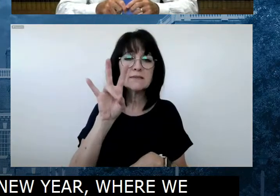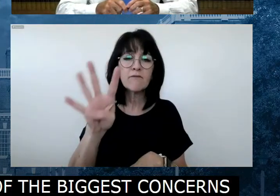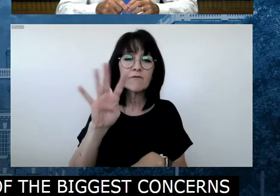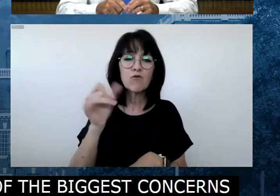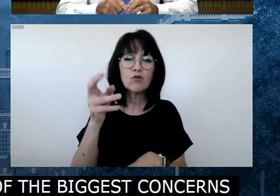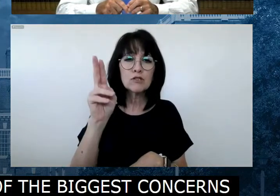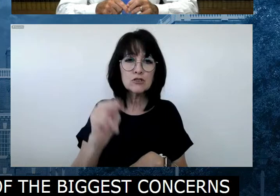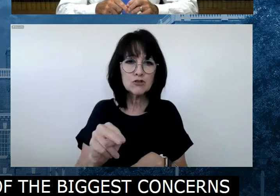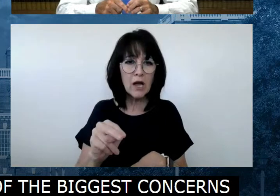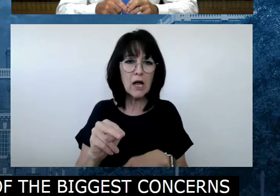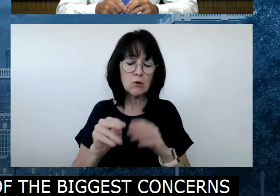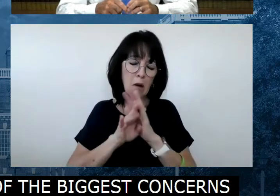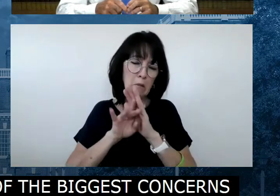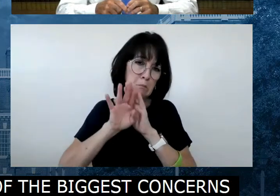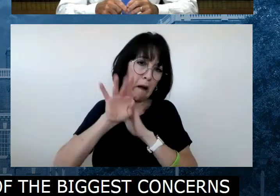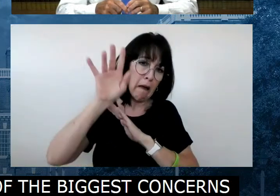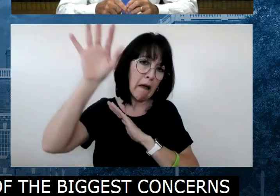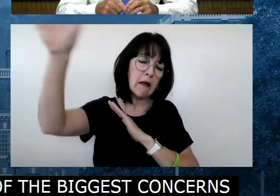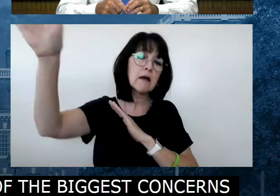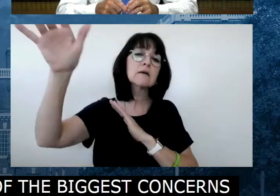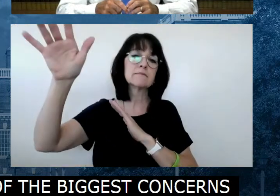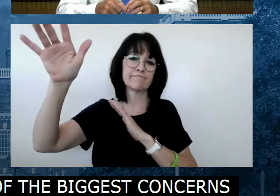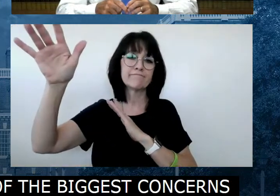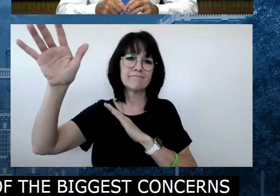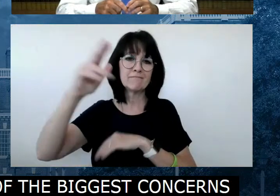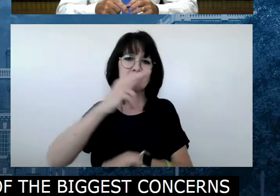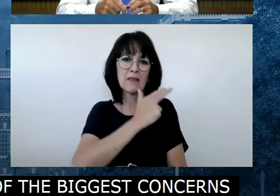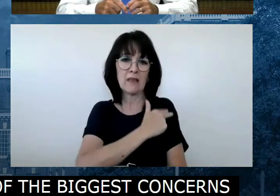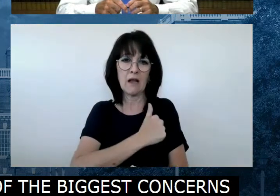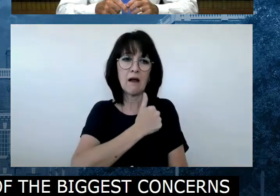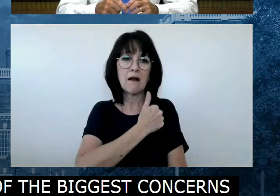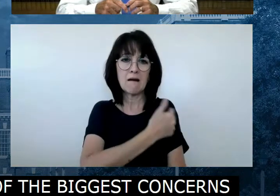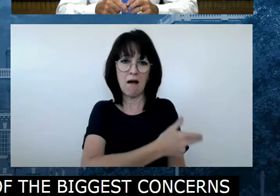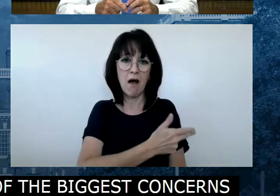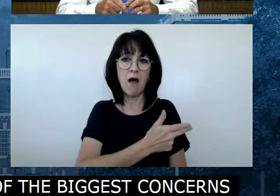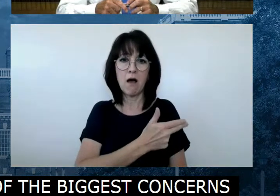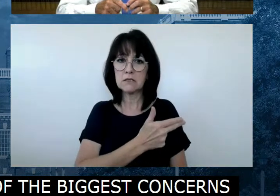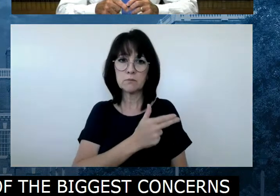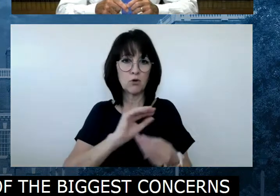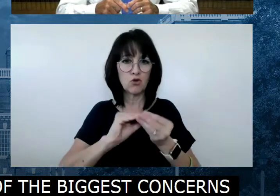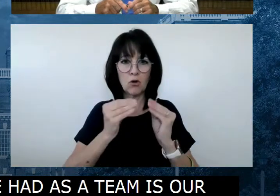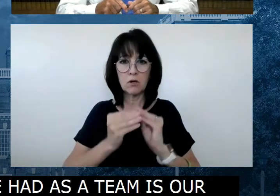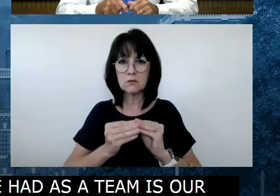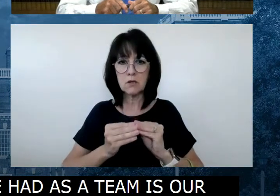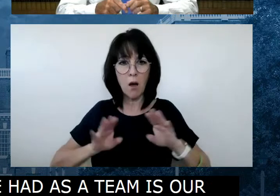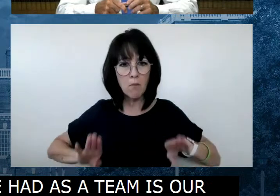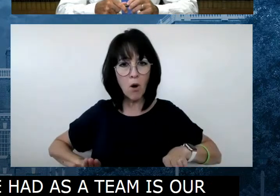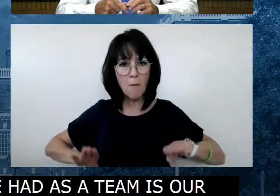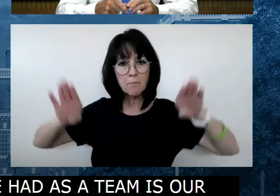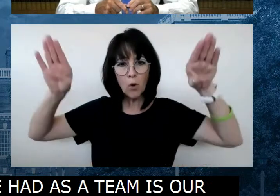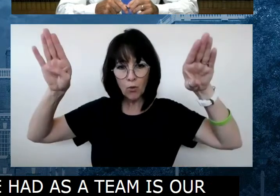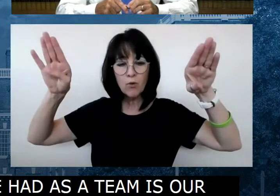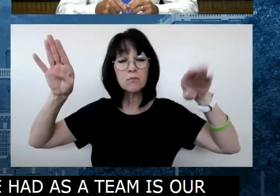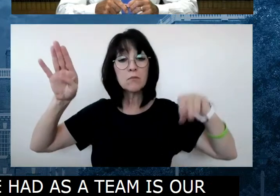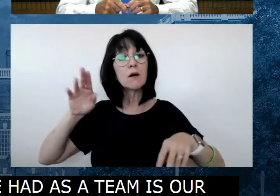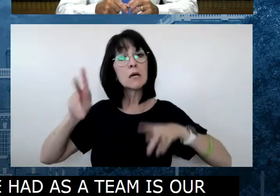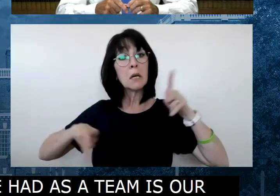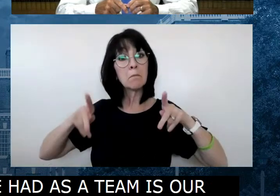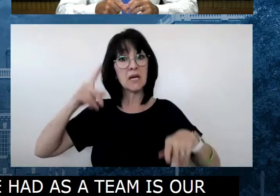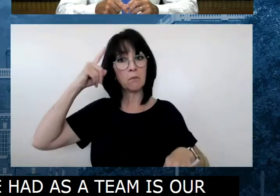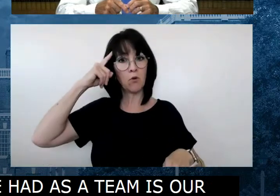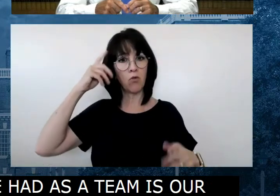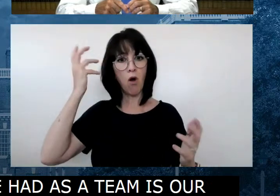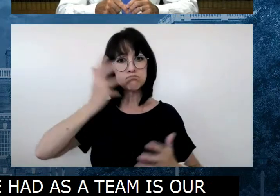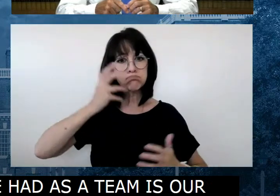had as a team was our hospital capacity. I must say that we never did approach that capacity, and that's a really